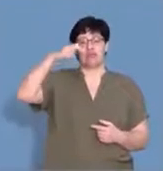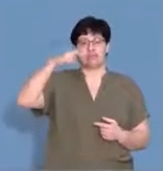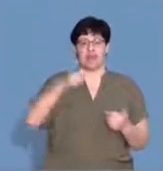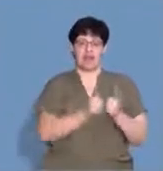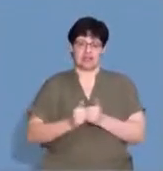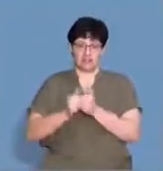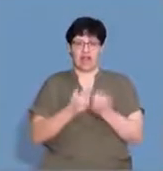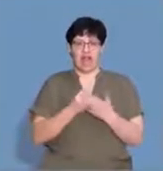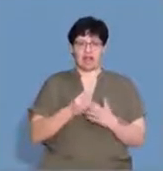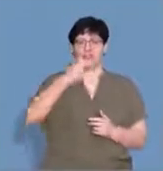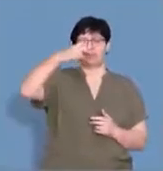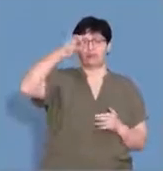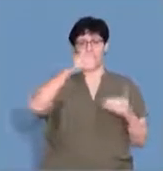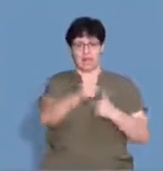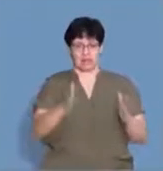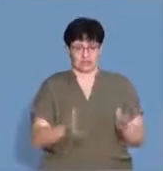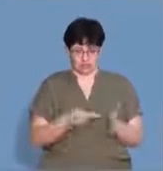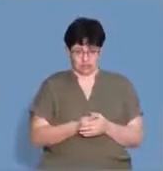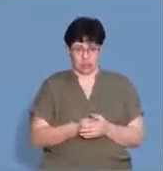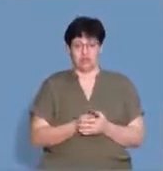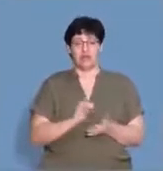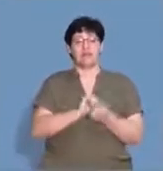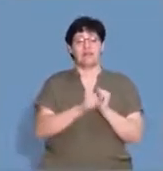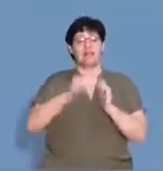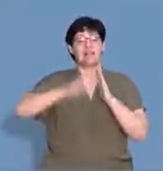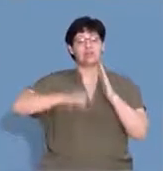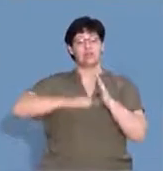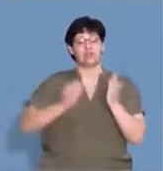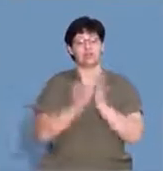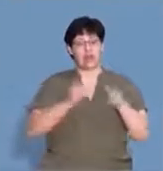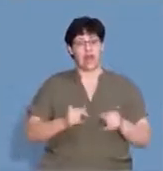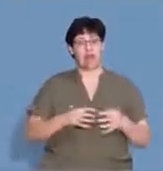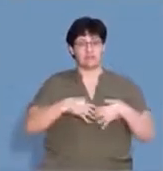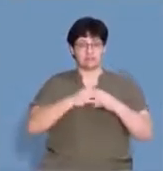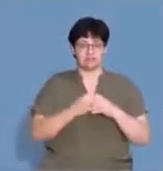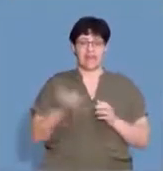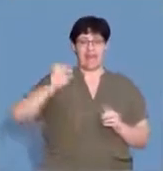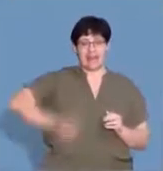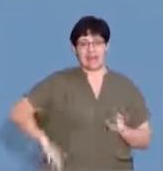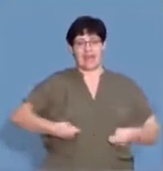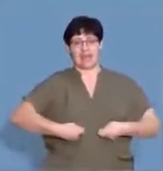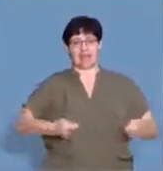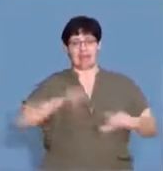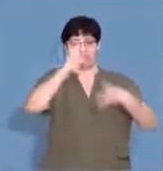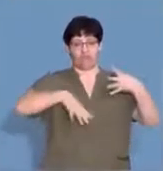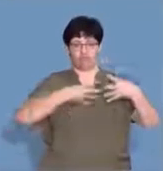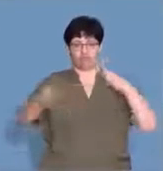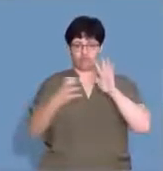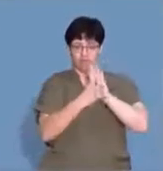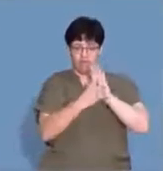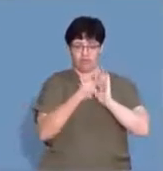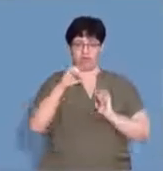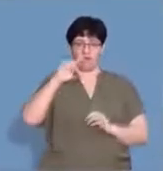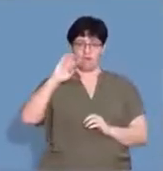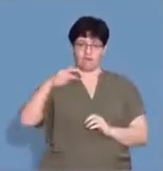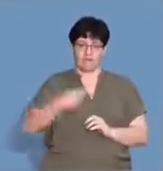deals in tour packages. A mathematical literacy student drew up an income and expense graph that's shown